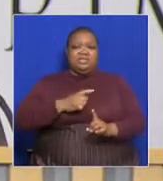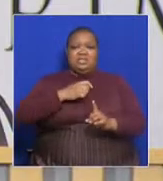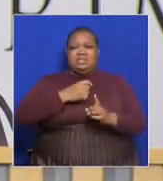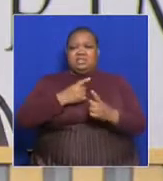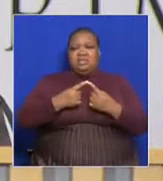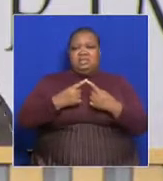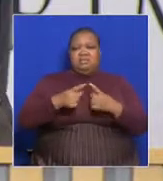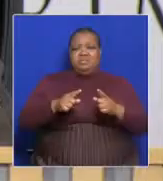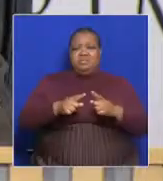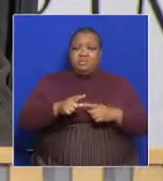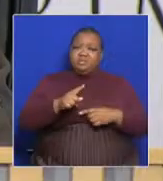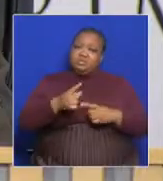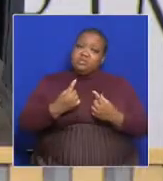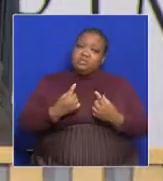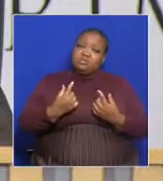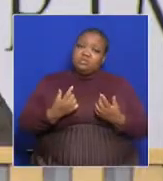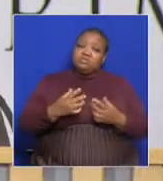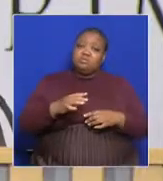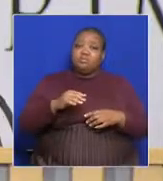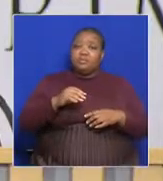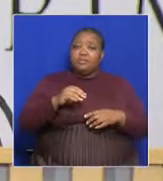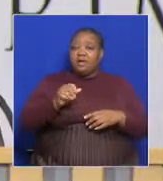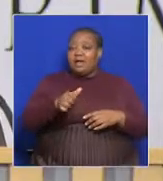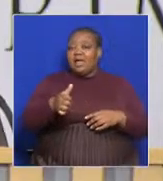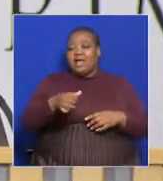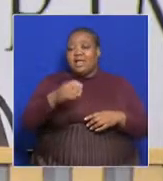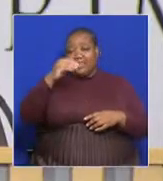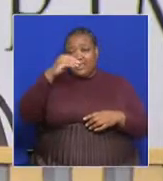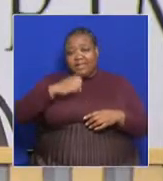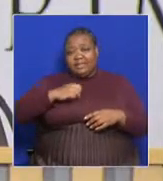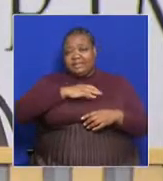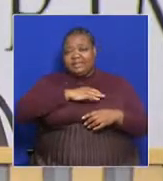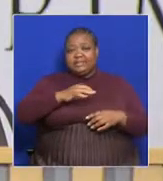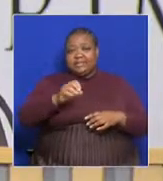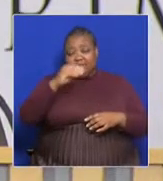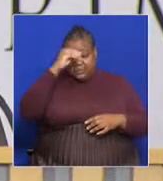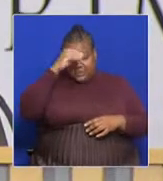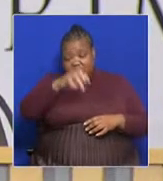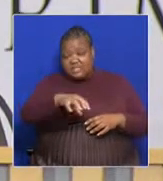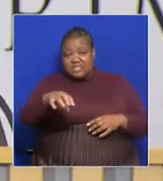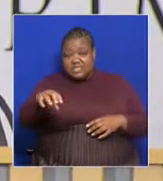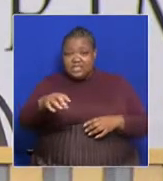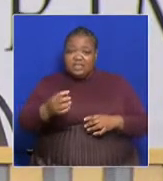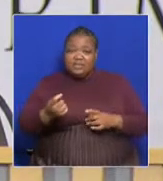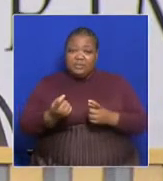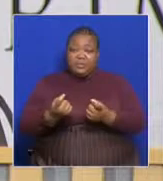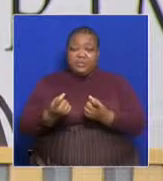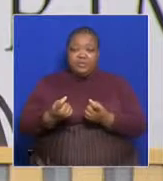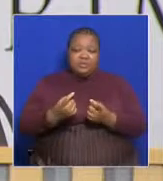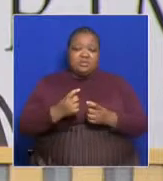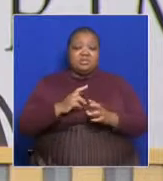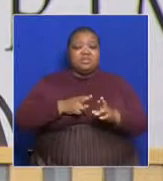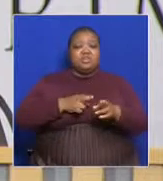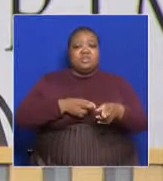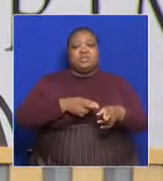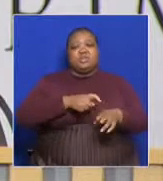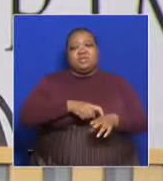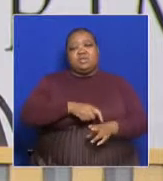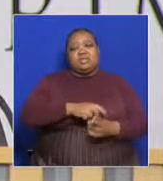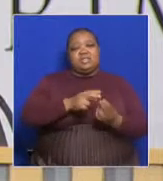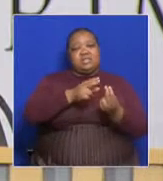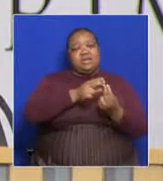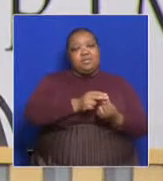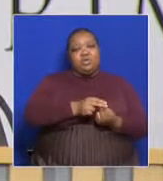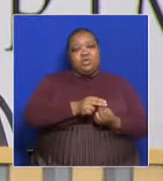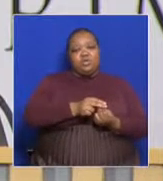not reinforce from elsewhere? Chair, even the response time when it comes to these units, when you want this tactical